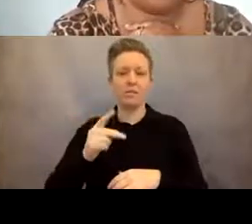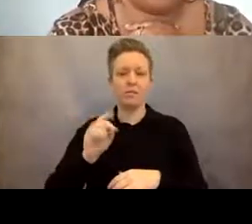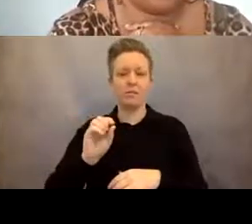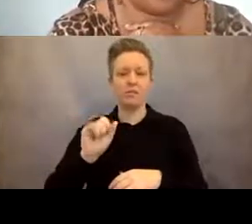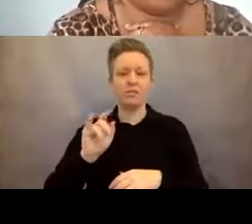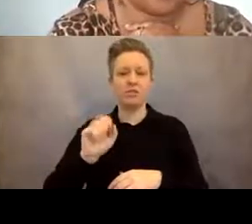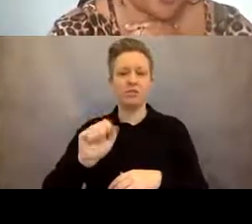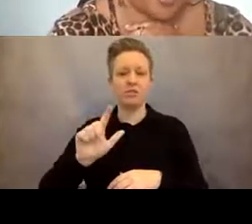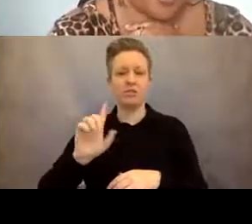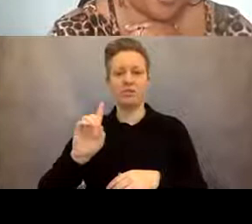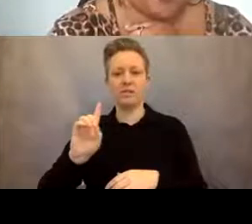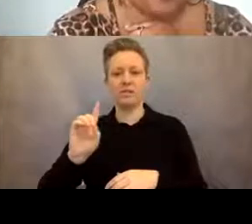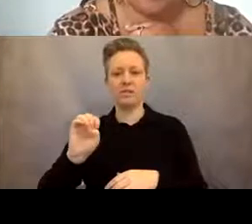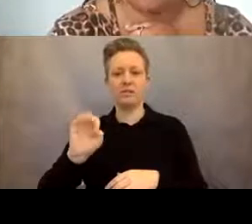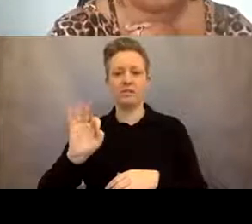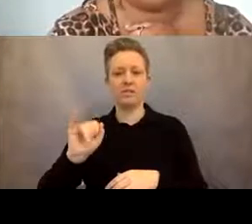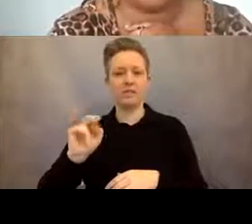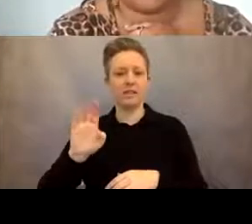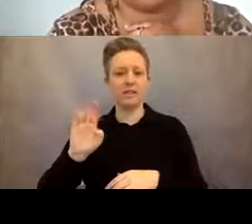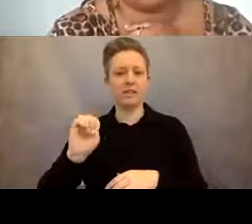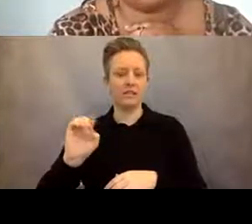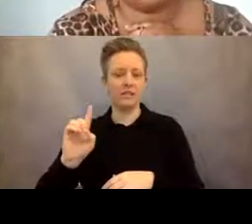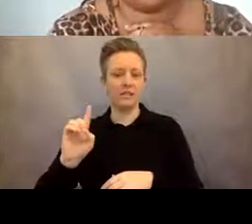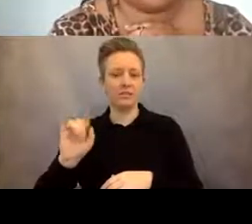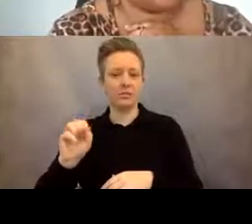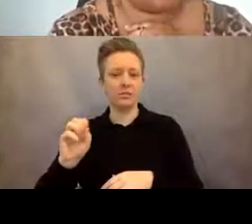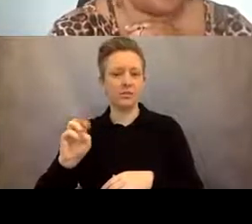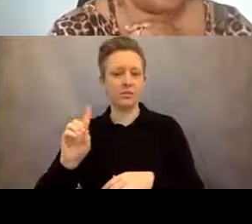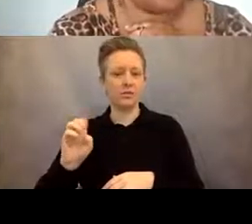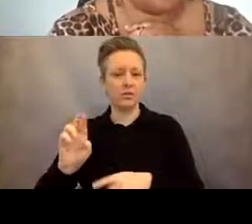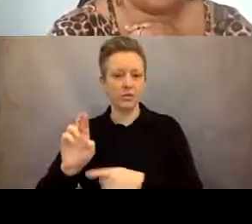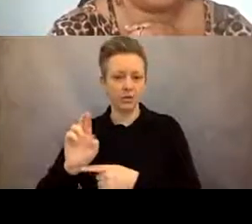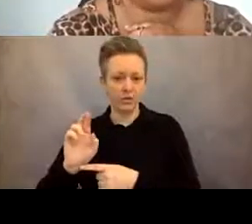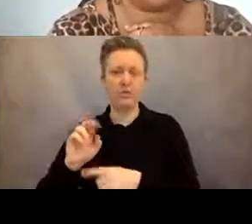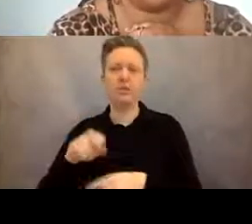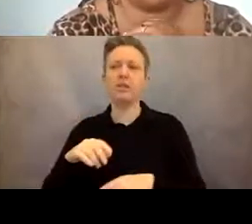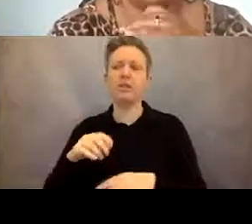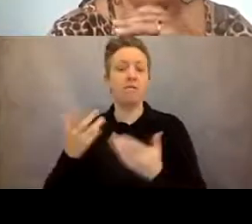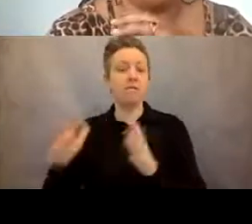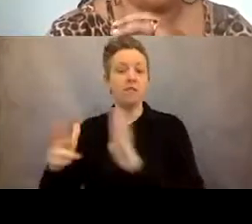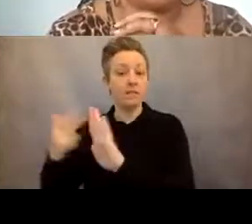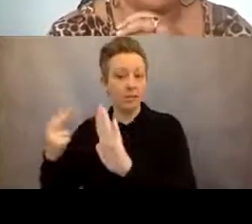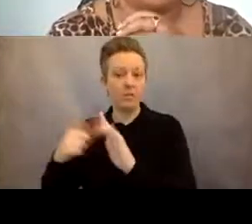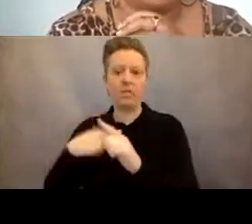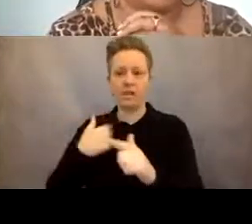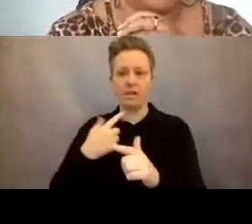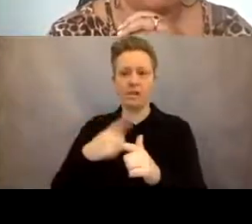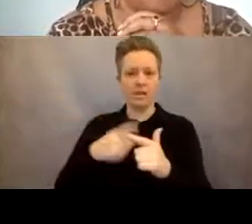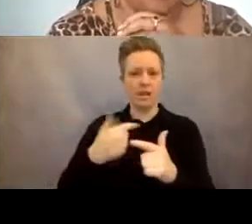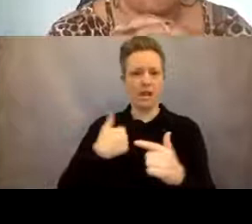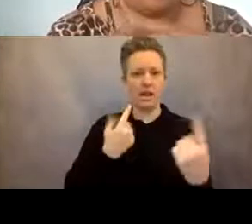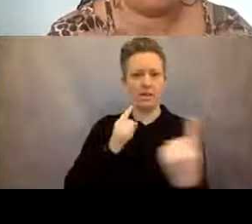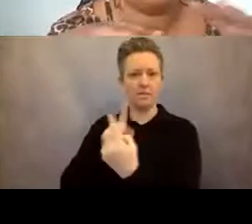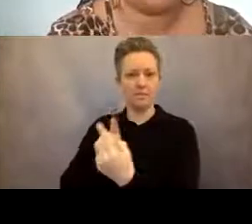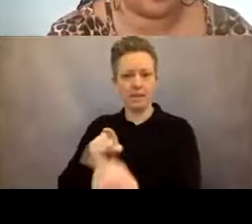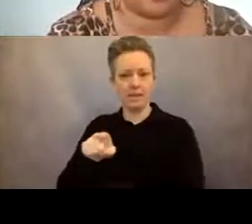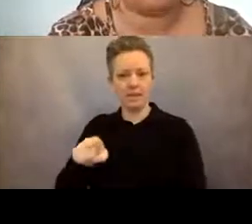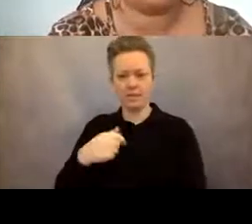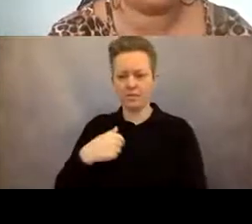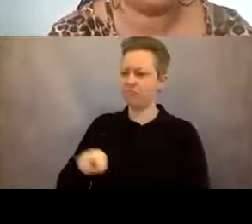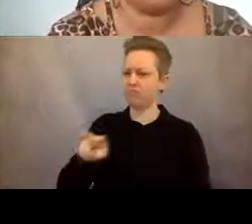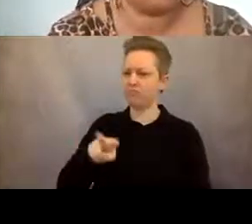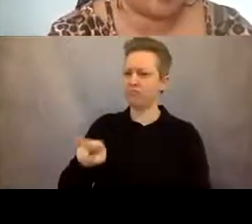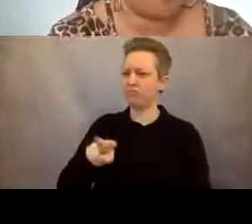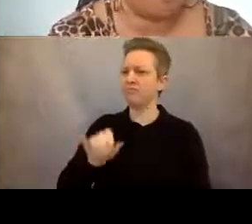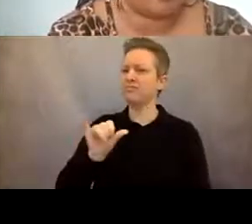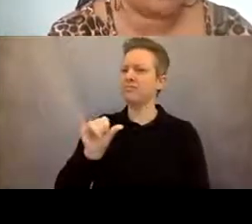with all the authority that I had, that was not the experience at all. And so really to think about how